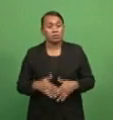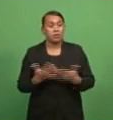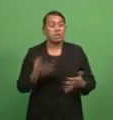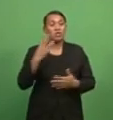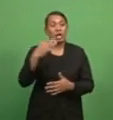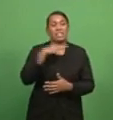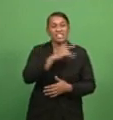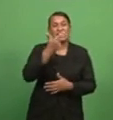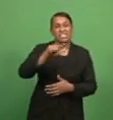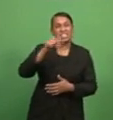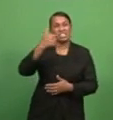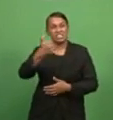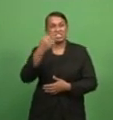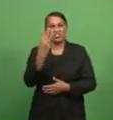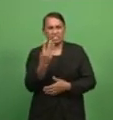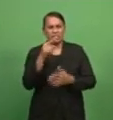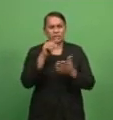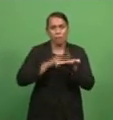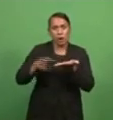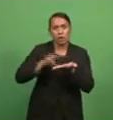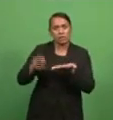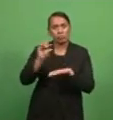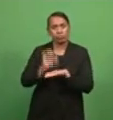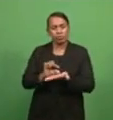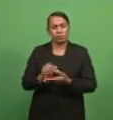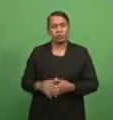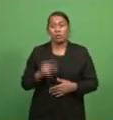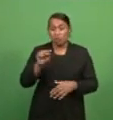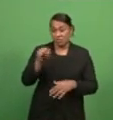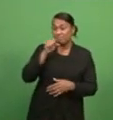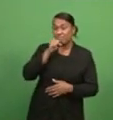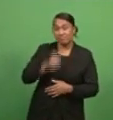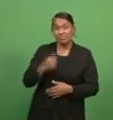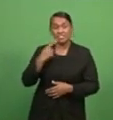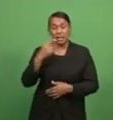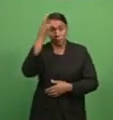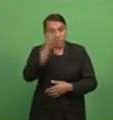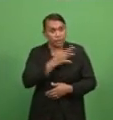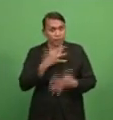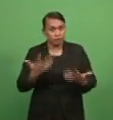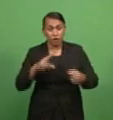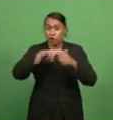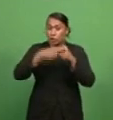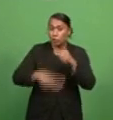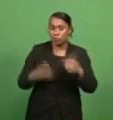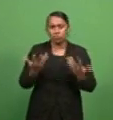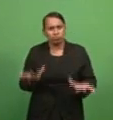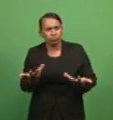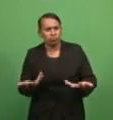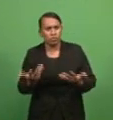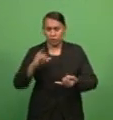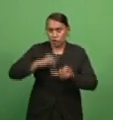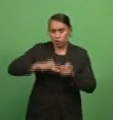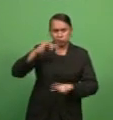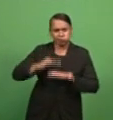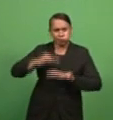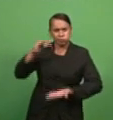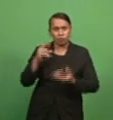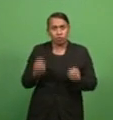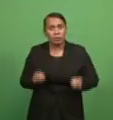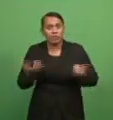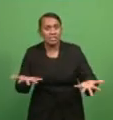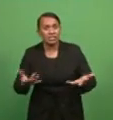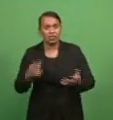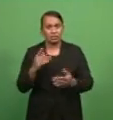2019. Nozola believes the news of the 2019 bonus allocation will provide comfort to its customers in these challenging